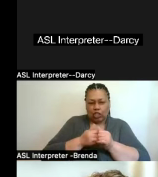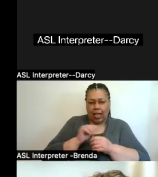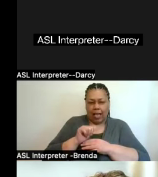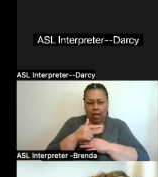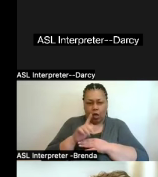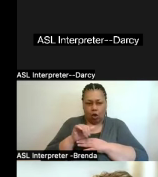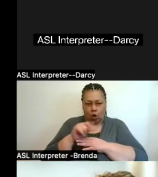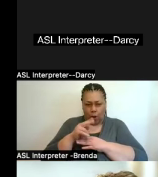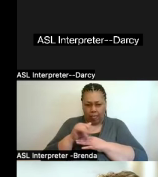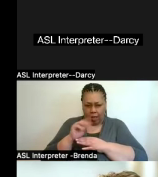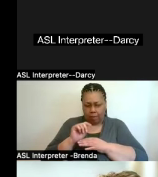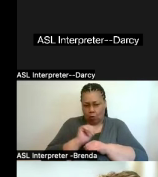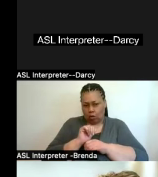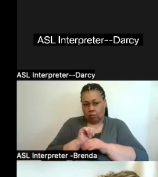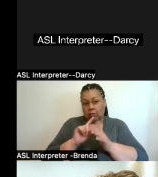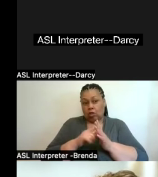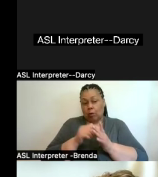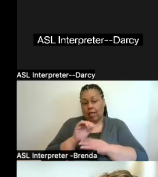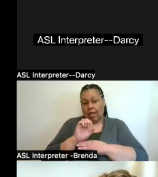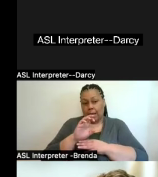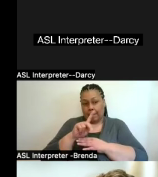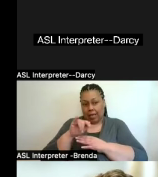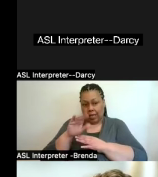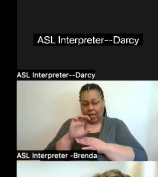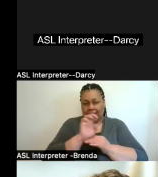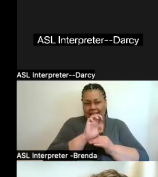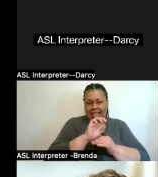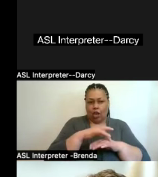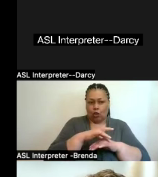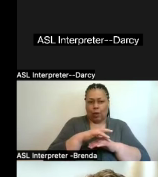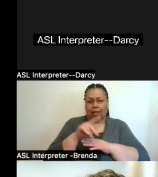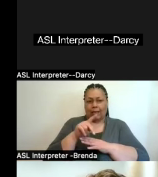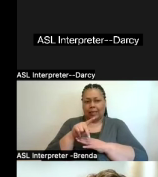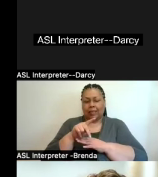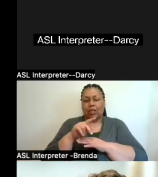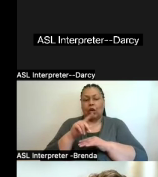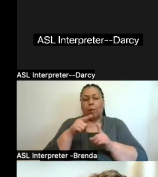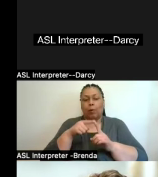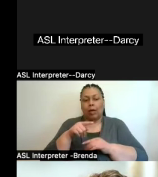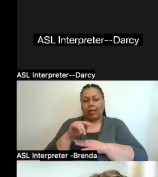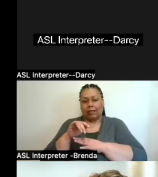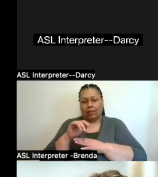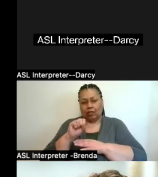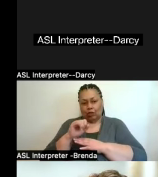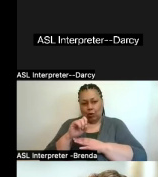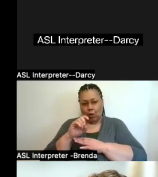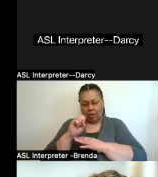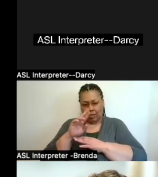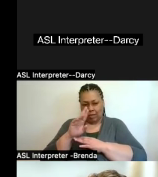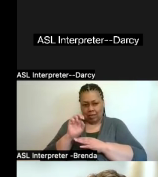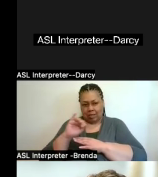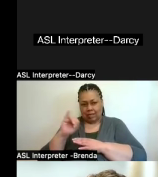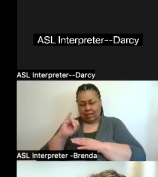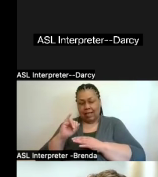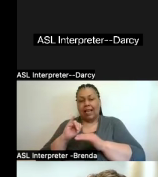with EPIC. So EPIC stands for Earthquake Point Source Integration Code. It is the early warning algorithm